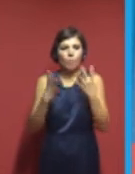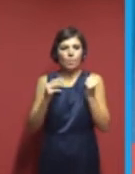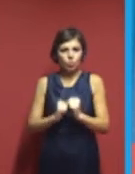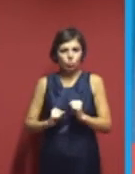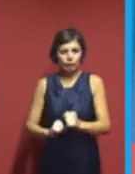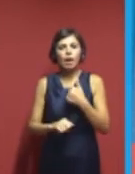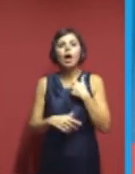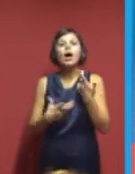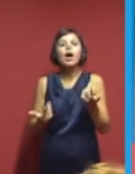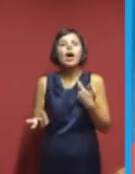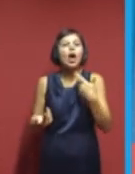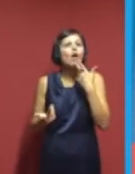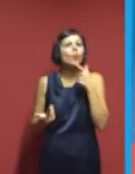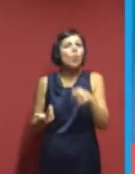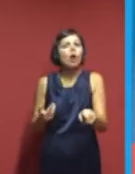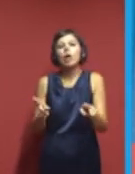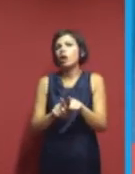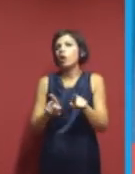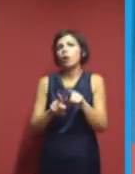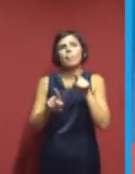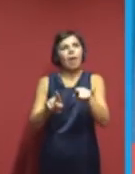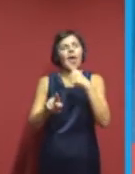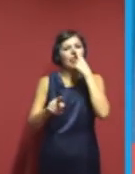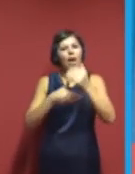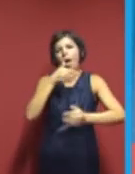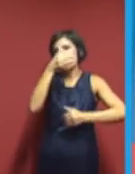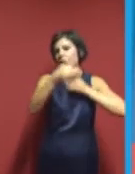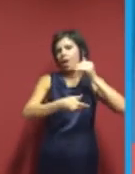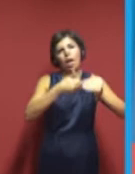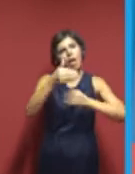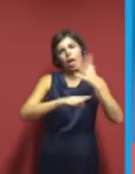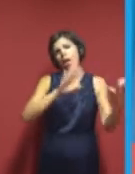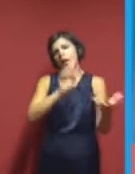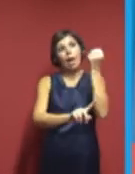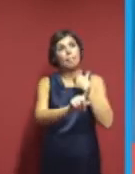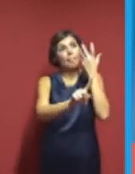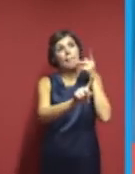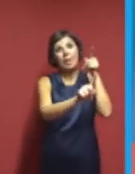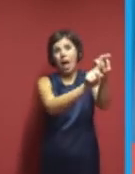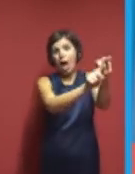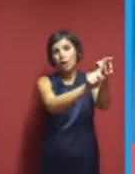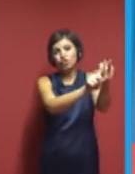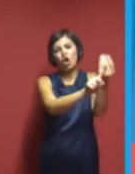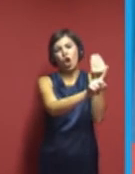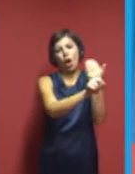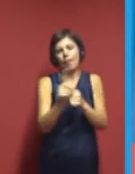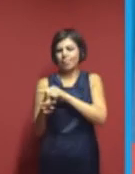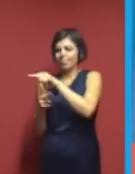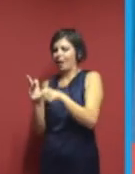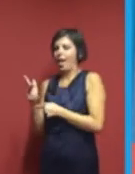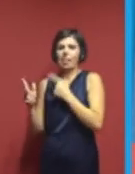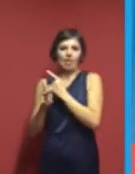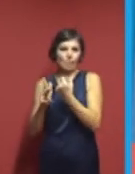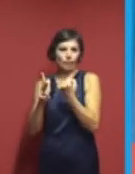and securing a good career fit is by maximizing each of these 3 elements. And how can we do that? Well, childhood is the